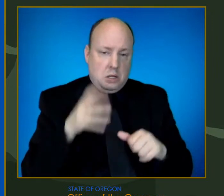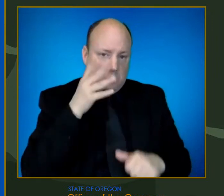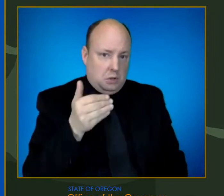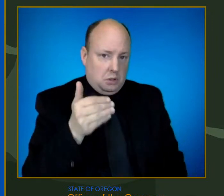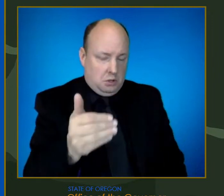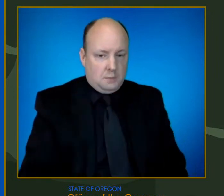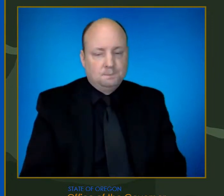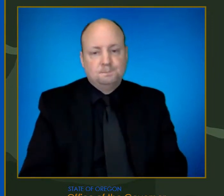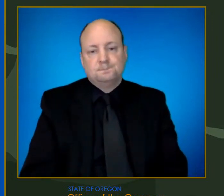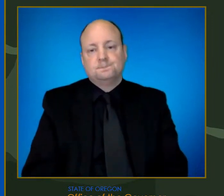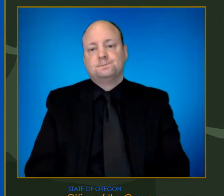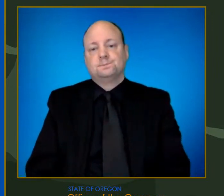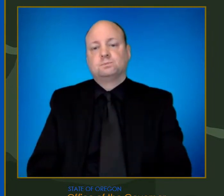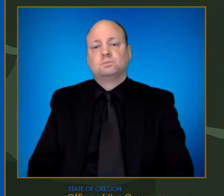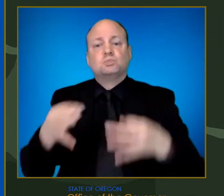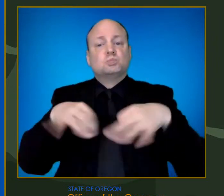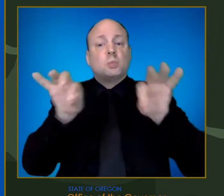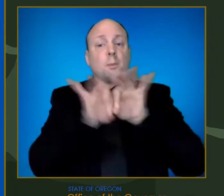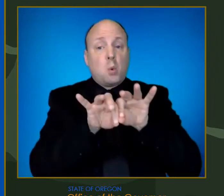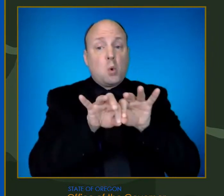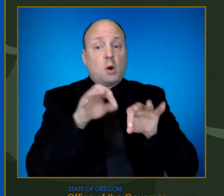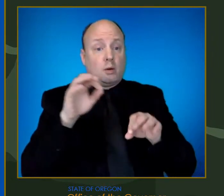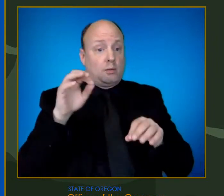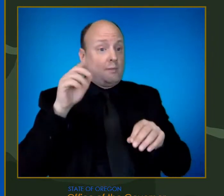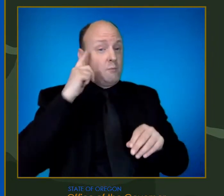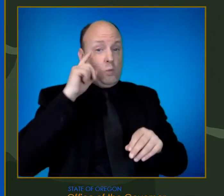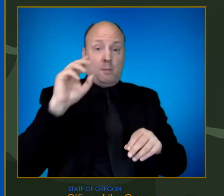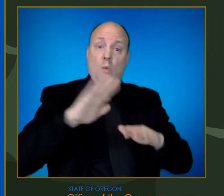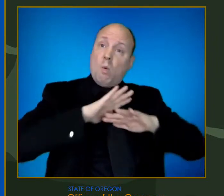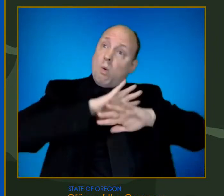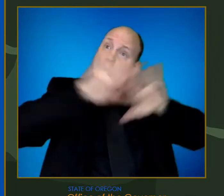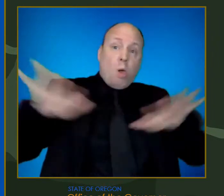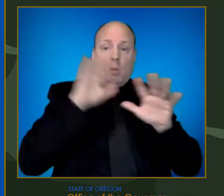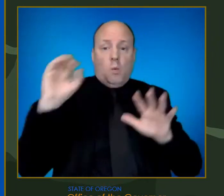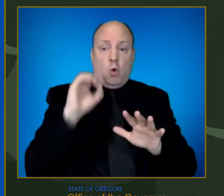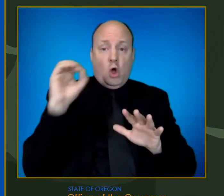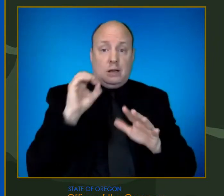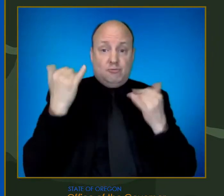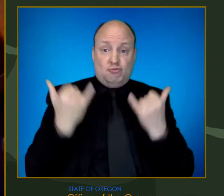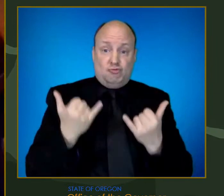every Oregonian to get vaccinated. Now let me turn it over to Dr. Seidlinger.